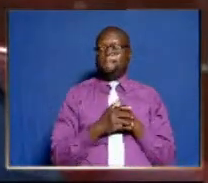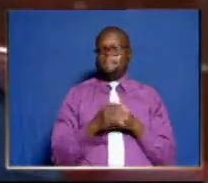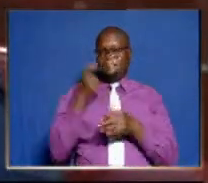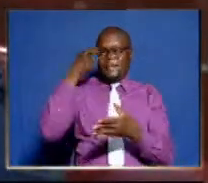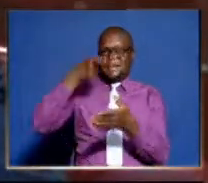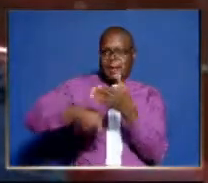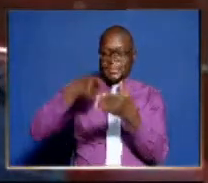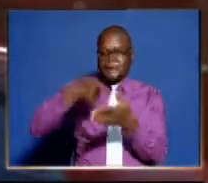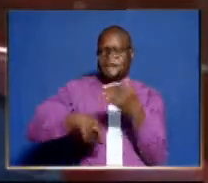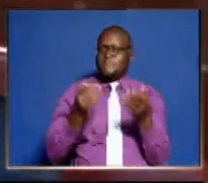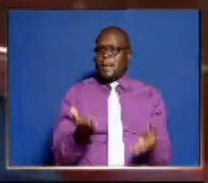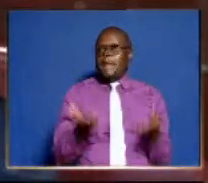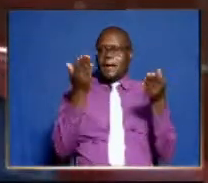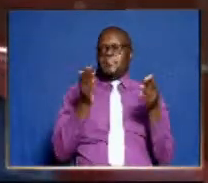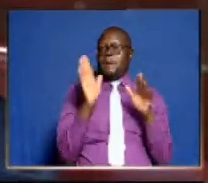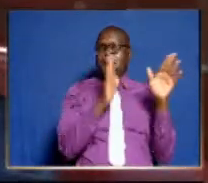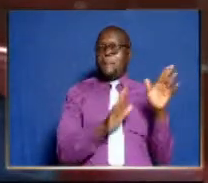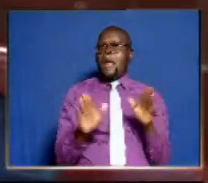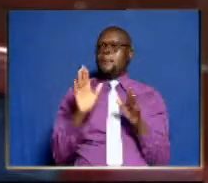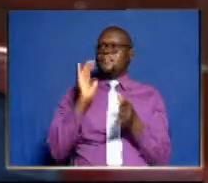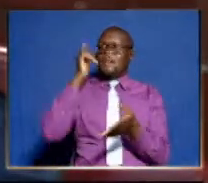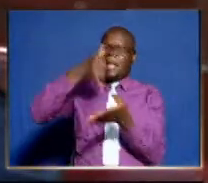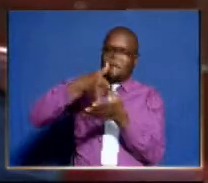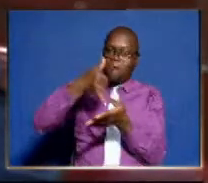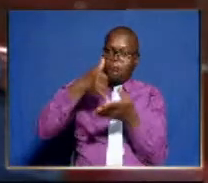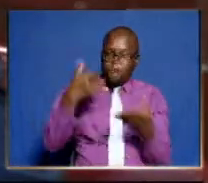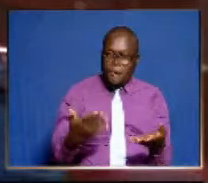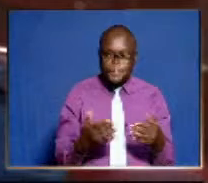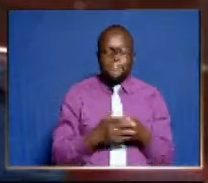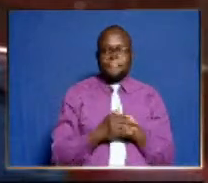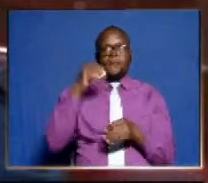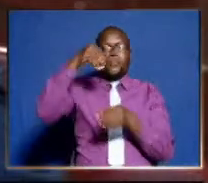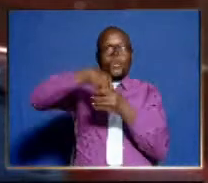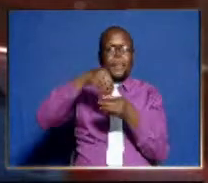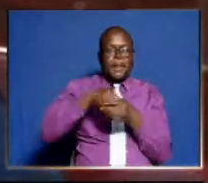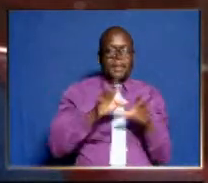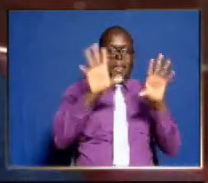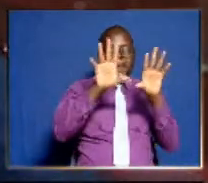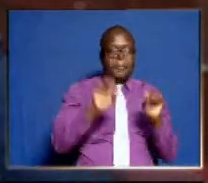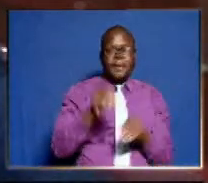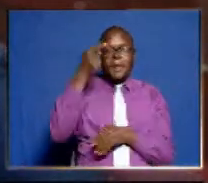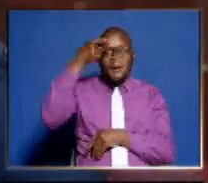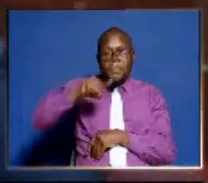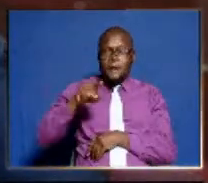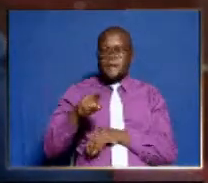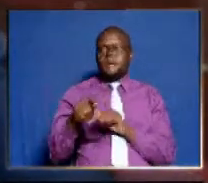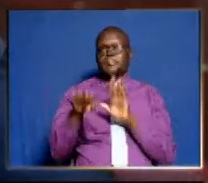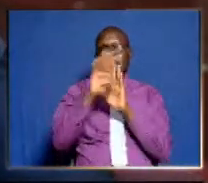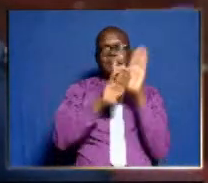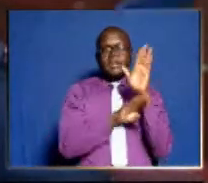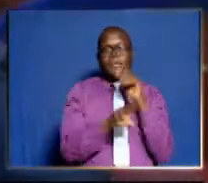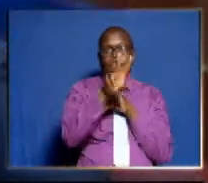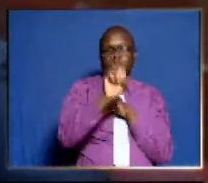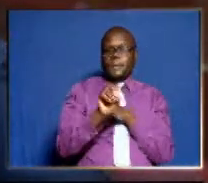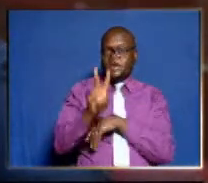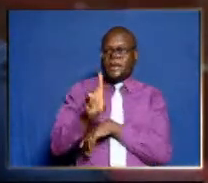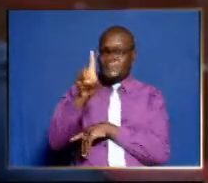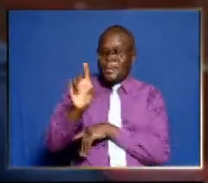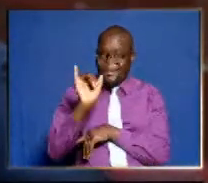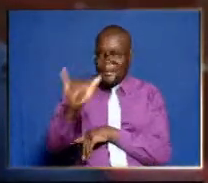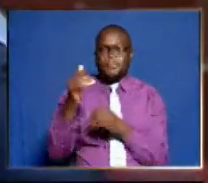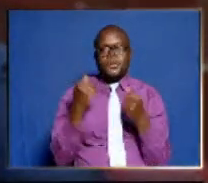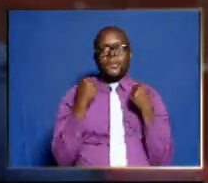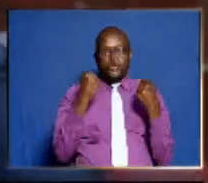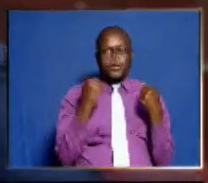tax enhancement measures contained within the budget policy statement of 2021, such as